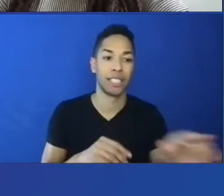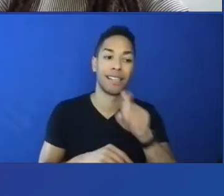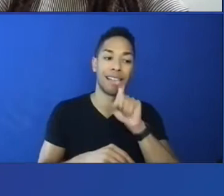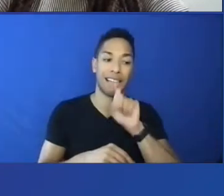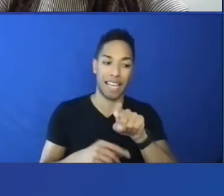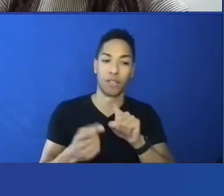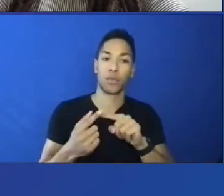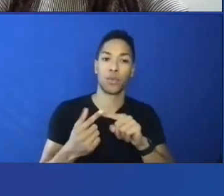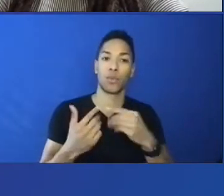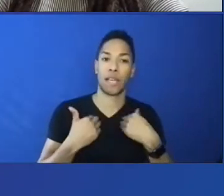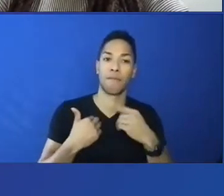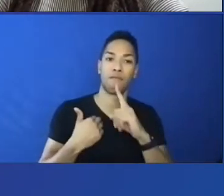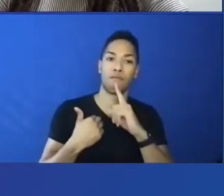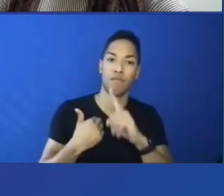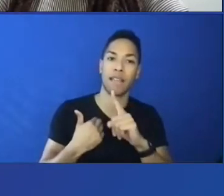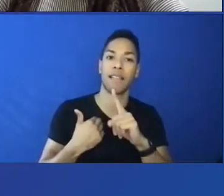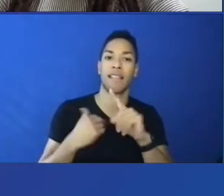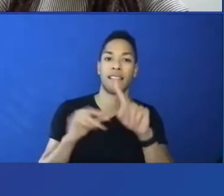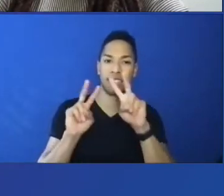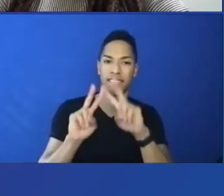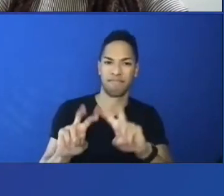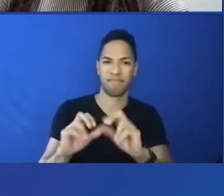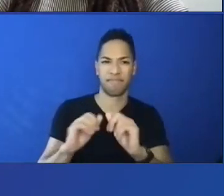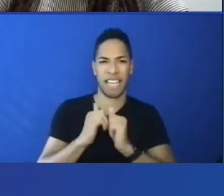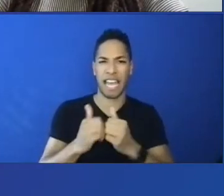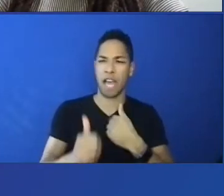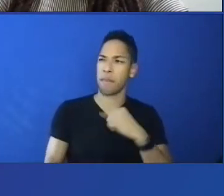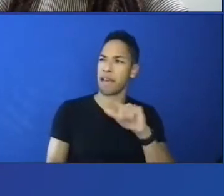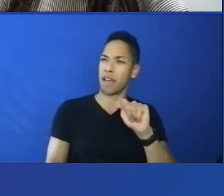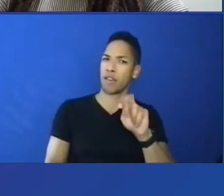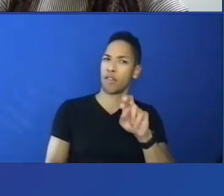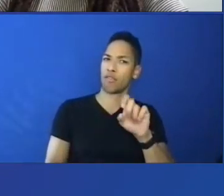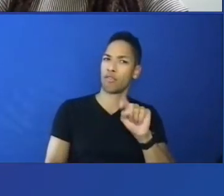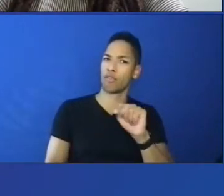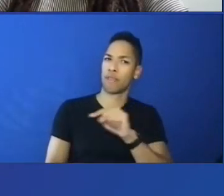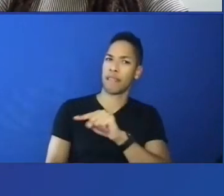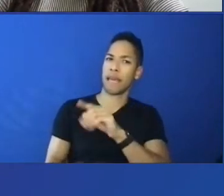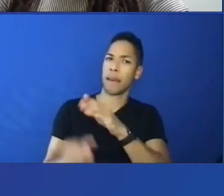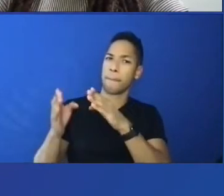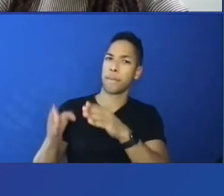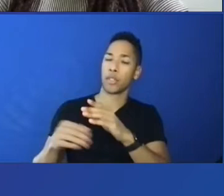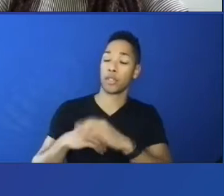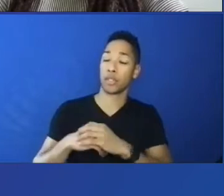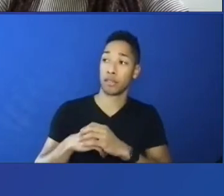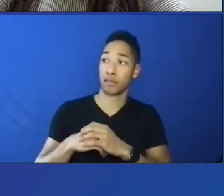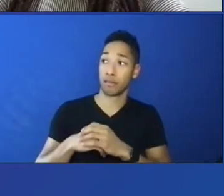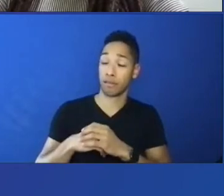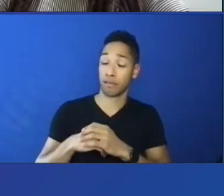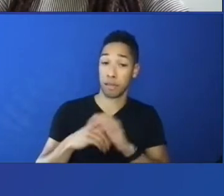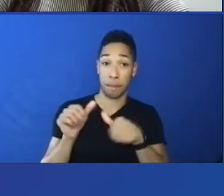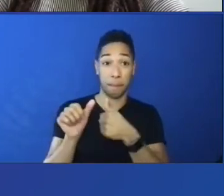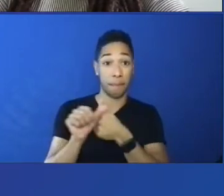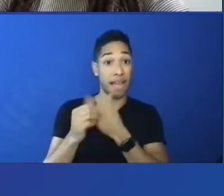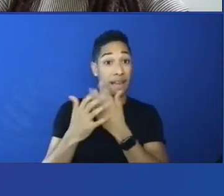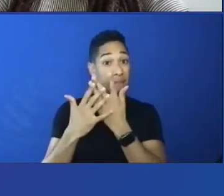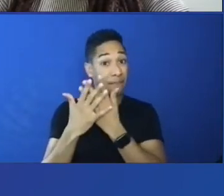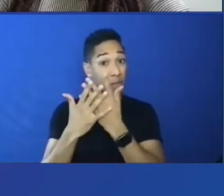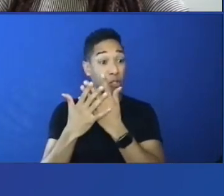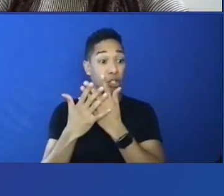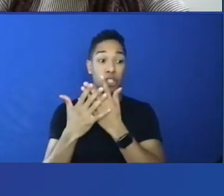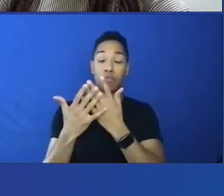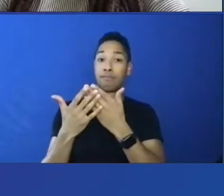real examination of how am I treating this person? Am I treating this person this way because there are filters, there are lenses